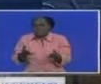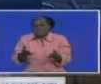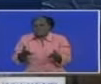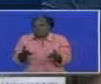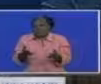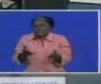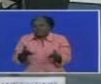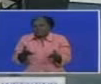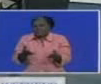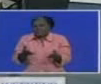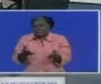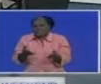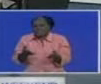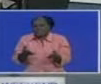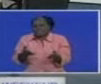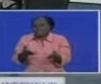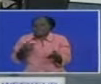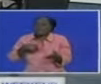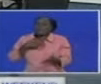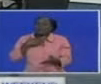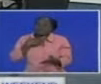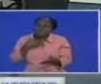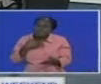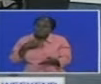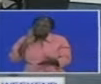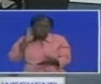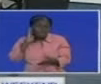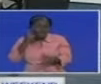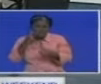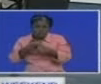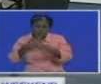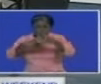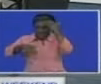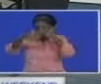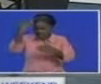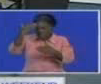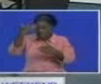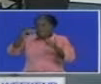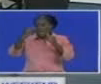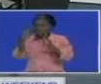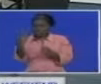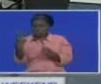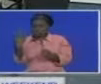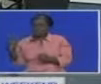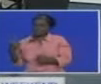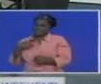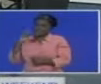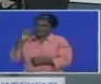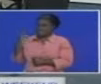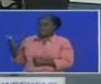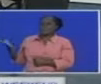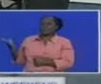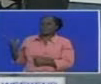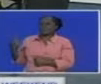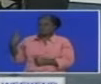question of excitement. Yeah, but I would want to hear from Professor now that I've met him here, because you see, there are two things which I see, Yvonne. Yeah.